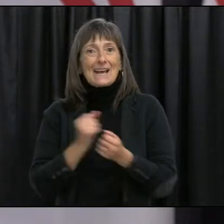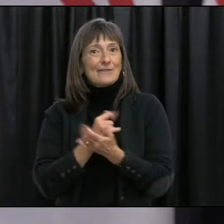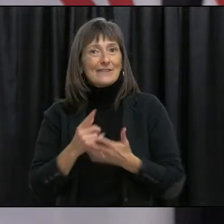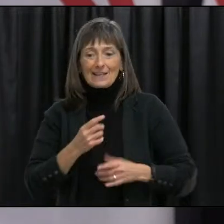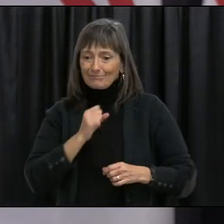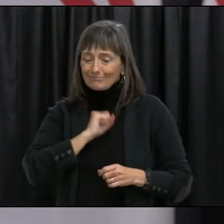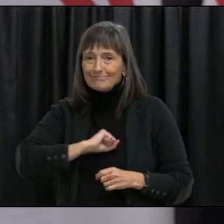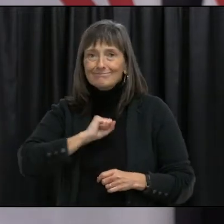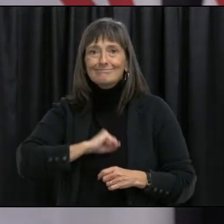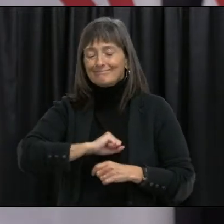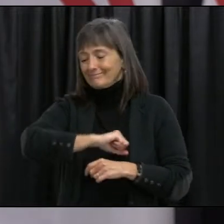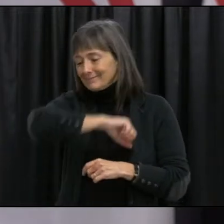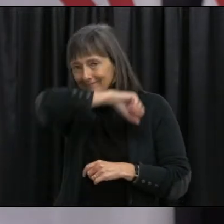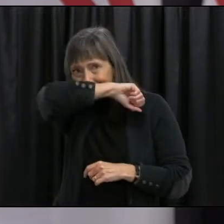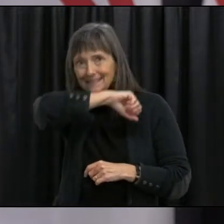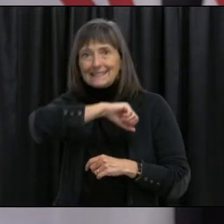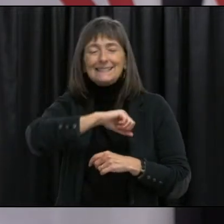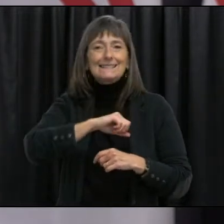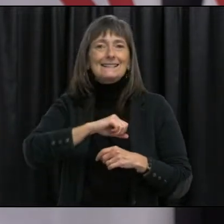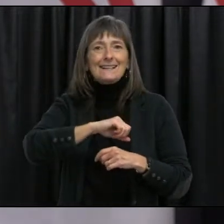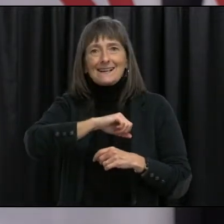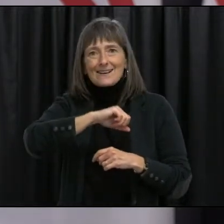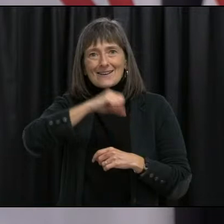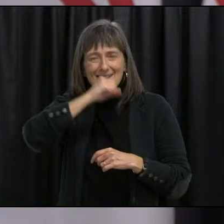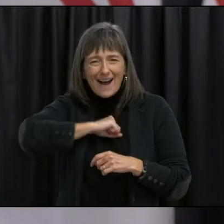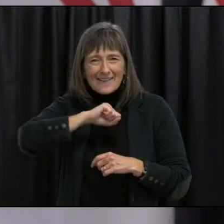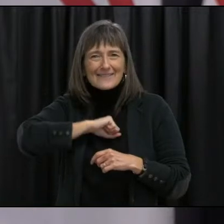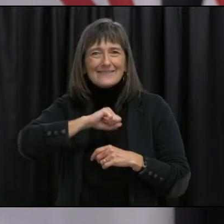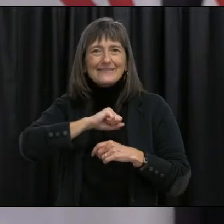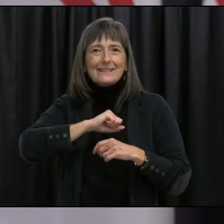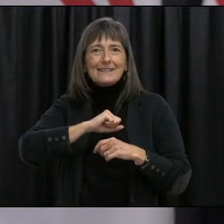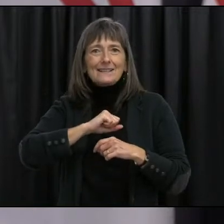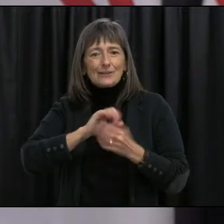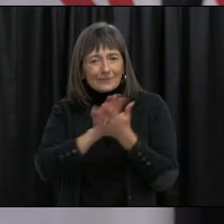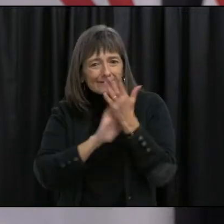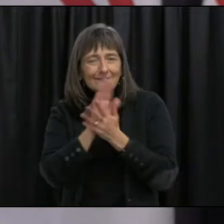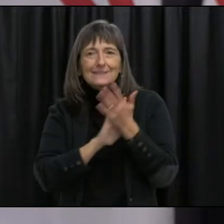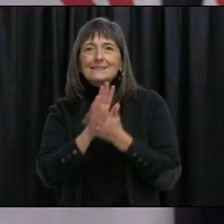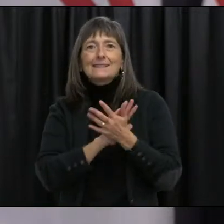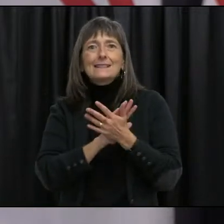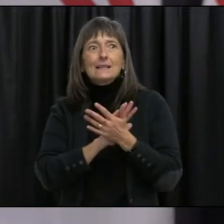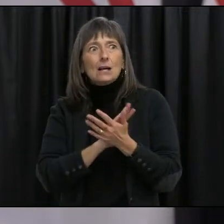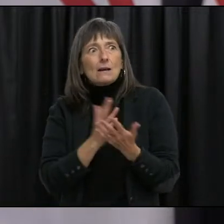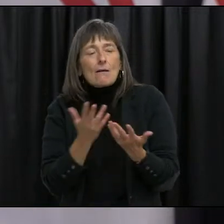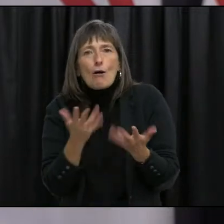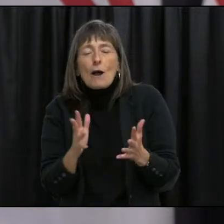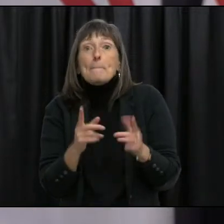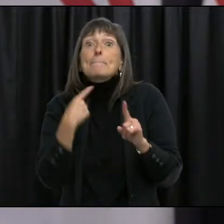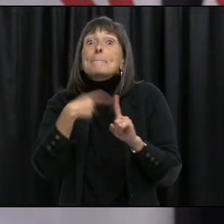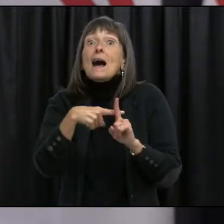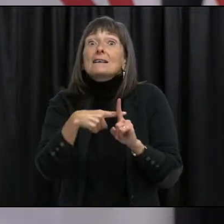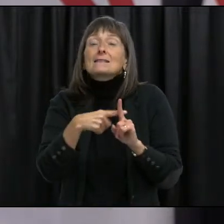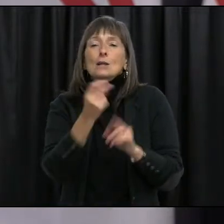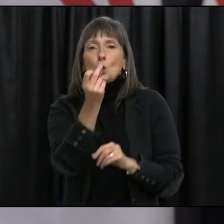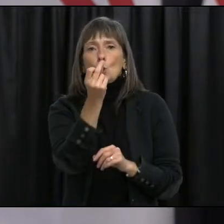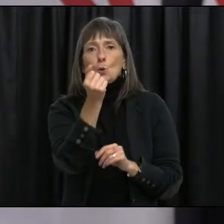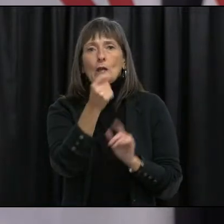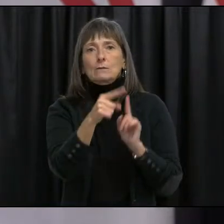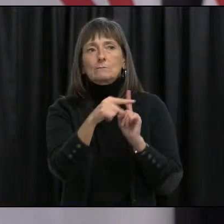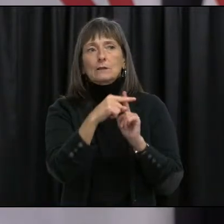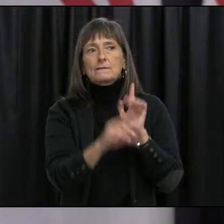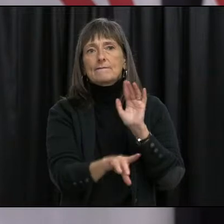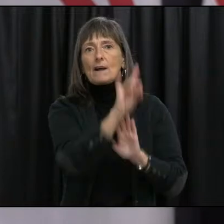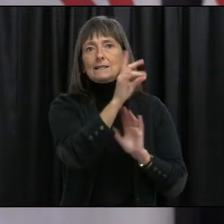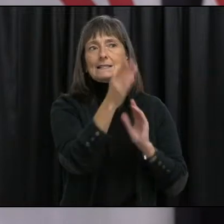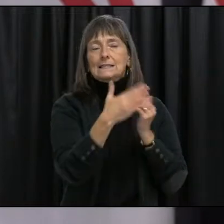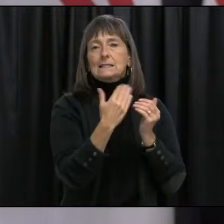and hygiene. And then on the other end, it's prompt identification of a positive case, prompt isolation, and